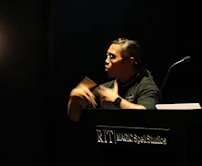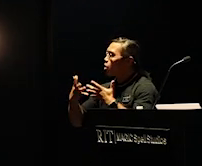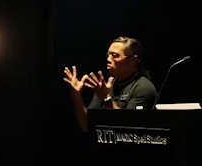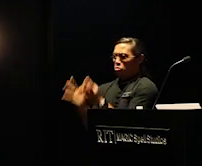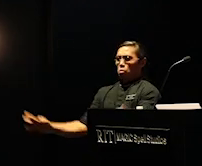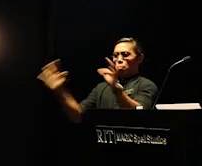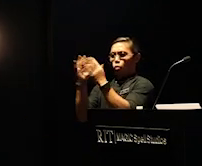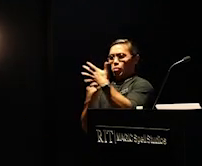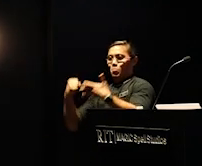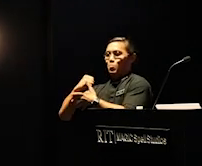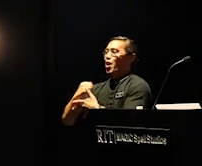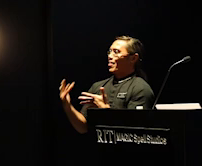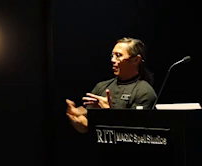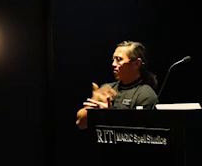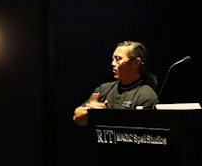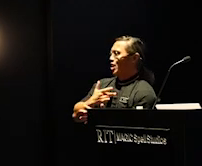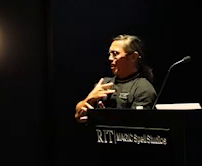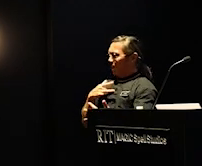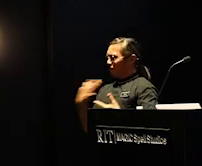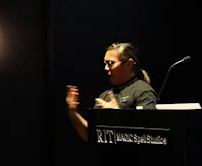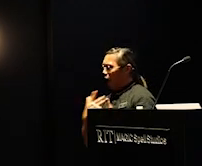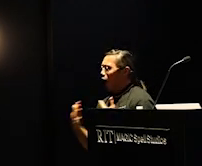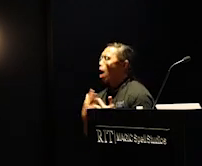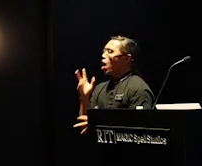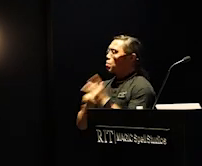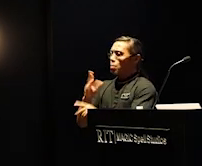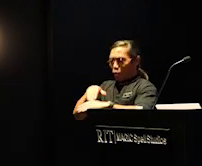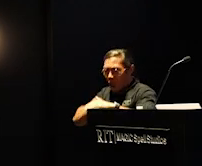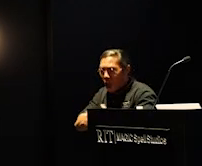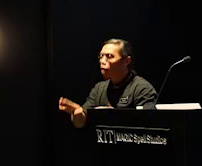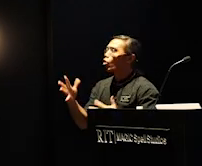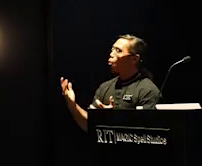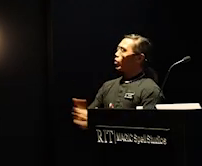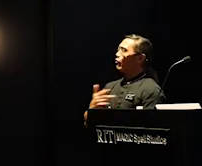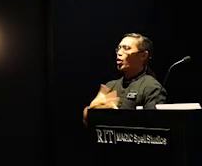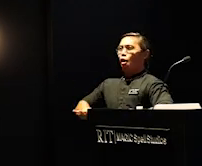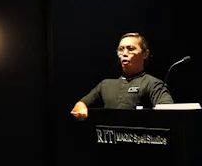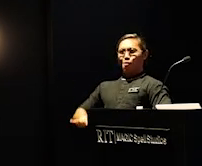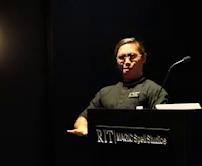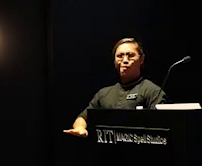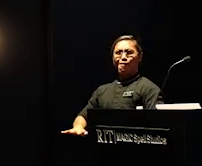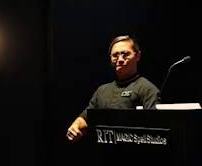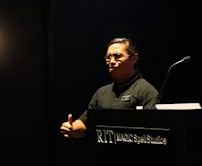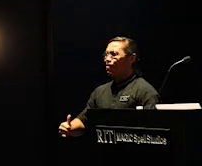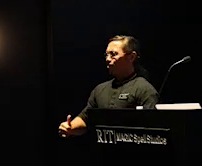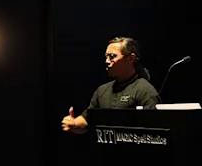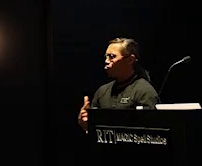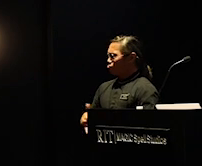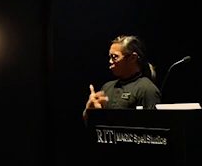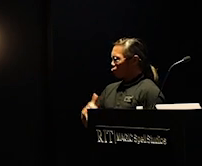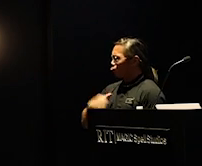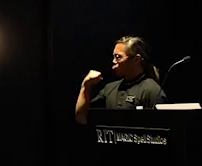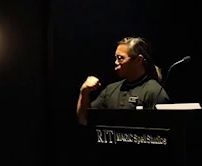vision, and then it's a success. So people must feel like it's great. And then Cure, we're making this place. It's going to be kind of hard because we have to like make